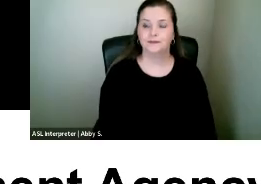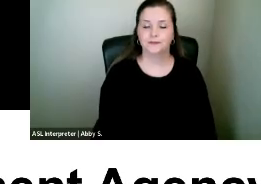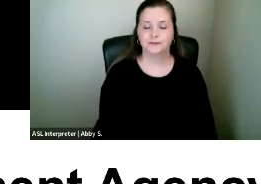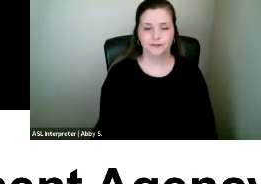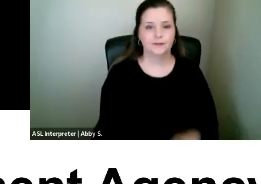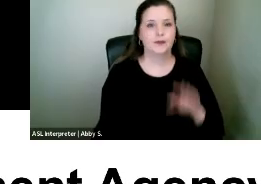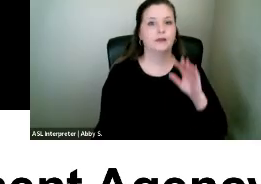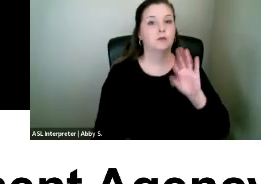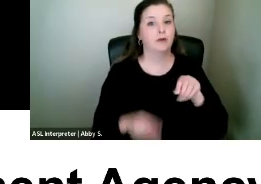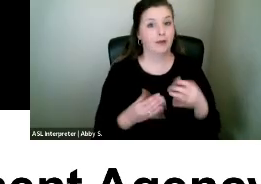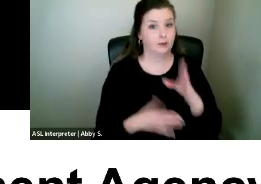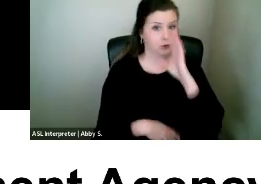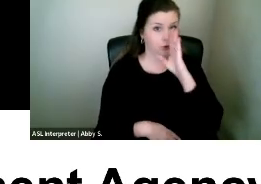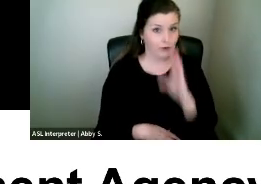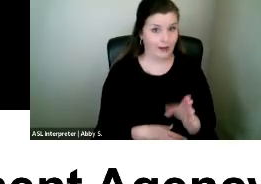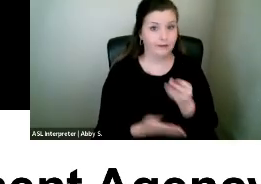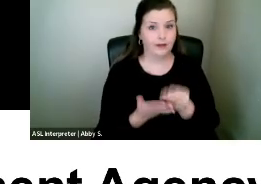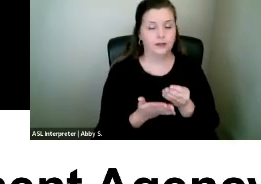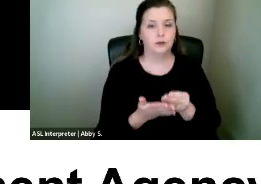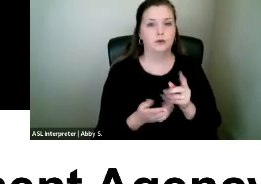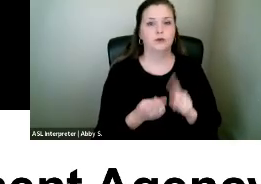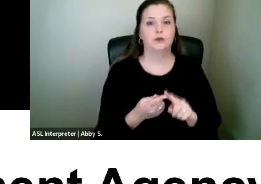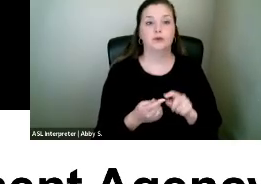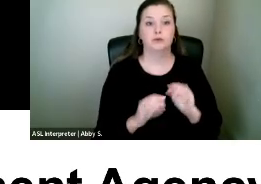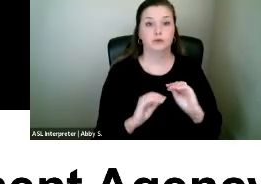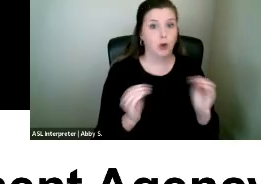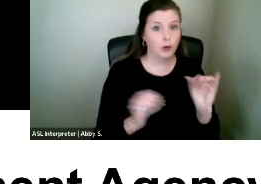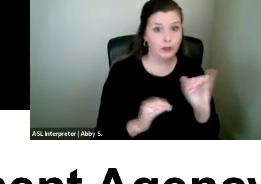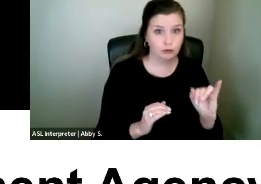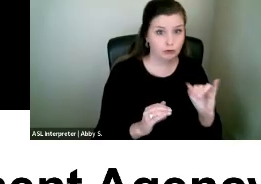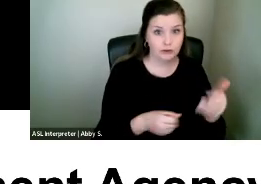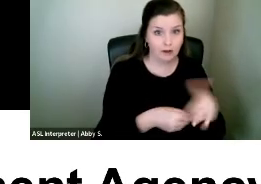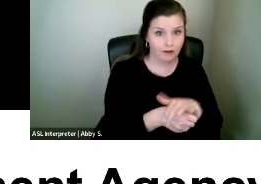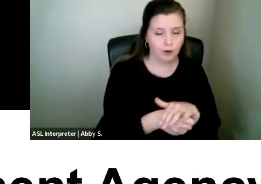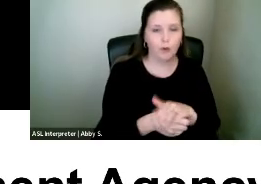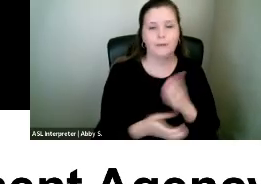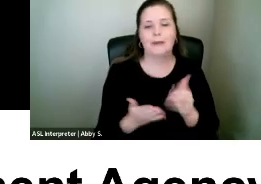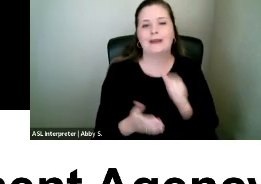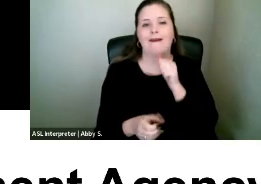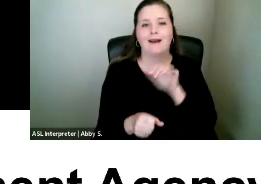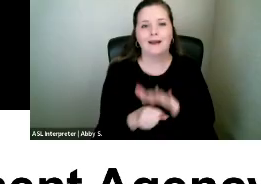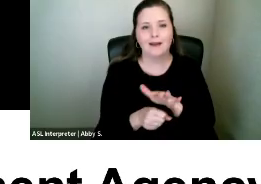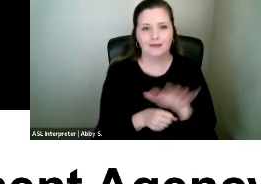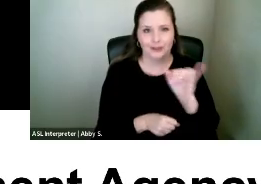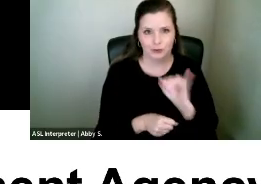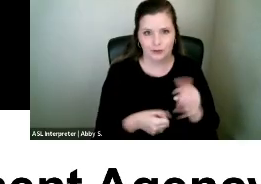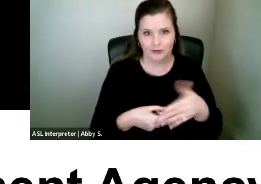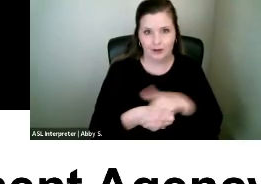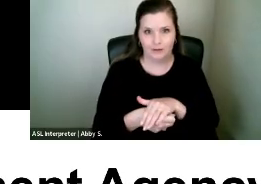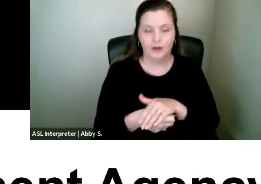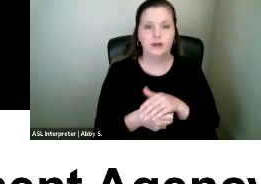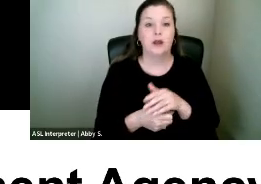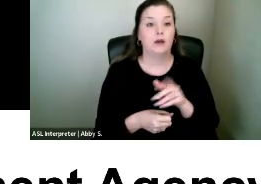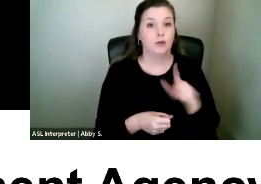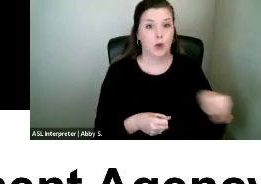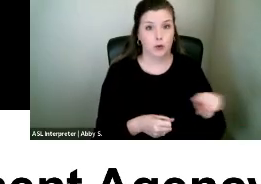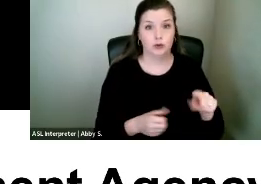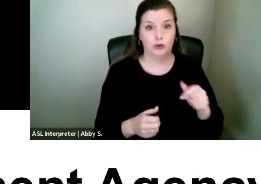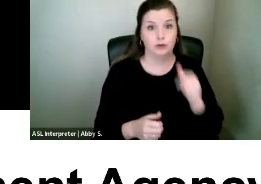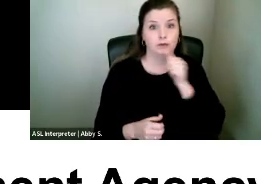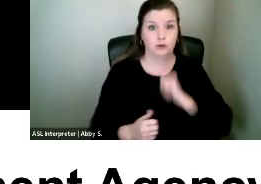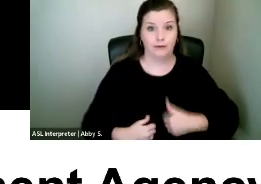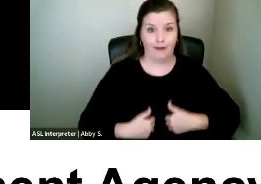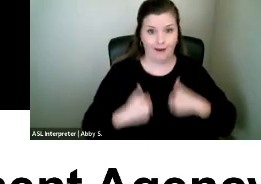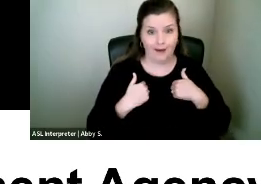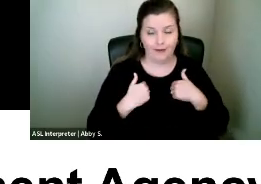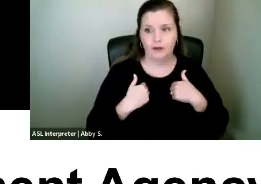provides direct funds to uninsured or underinsured survivors under the Individuals